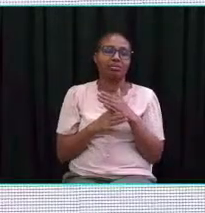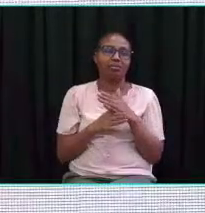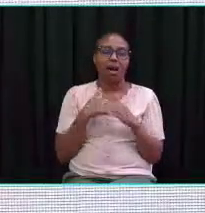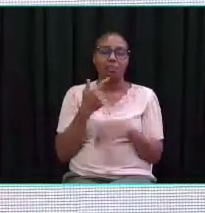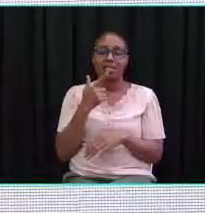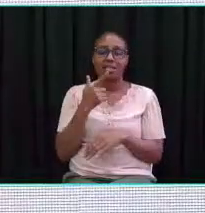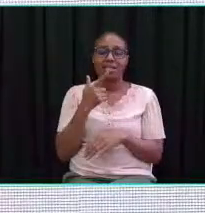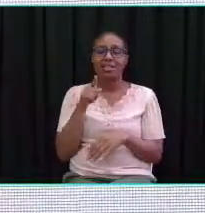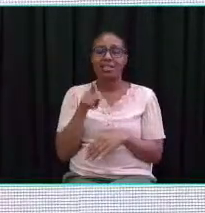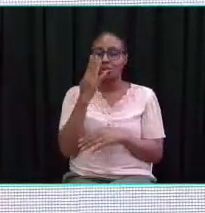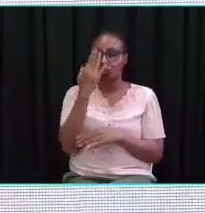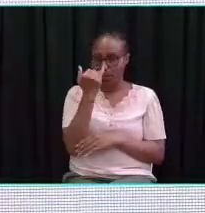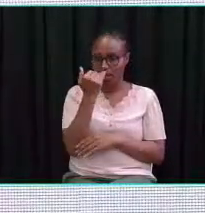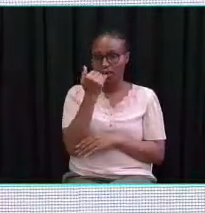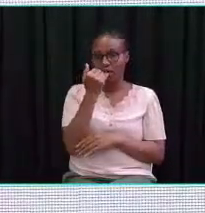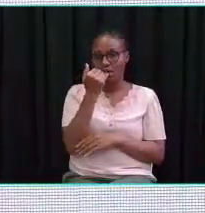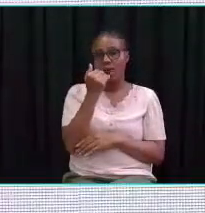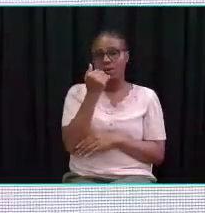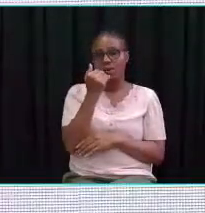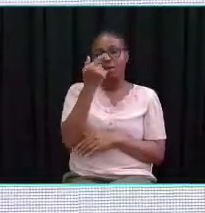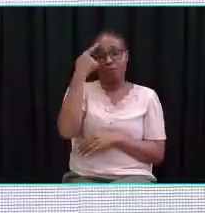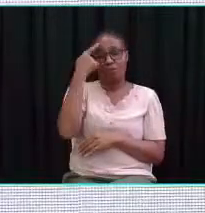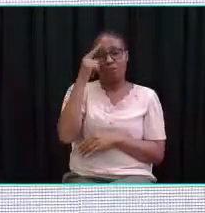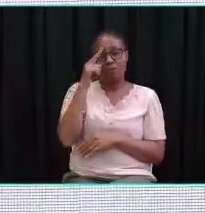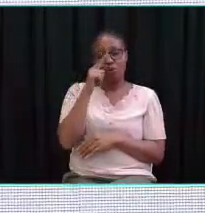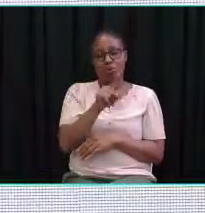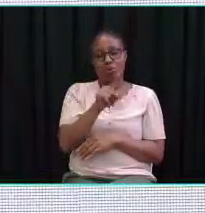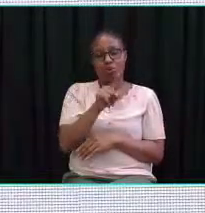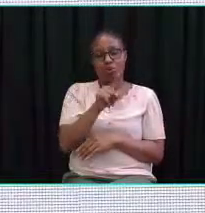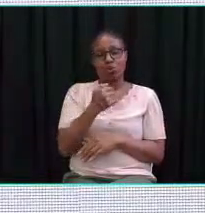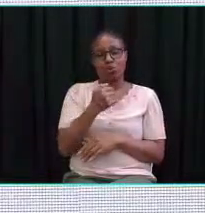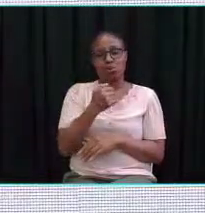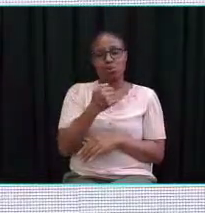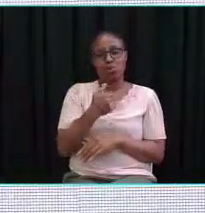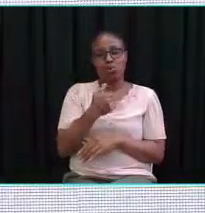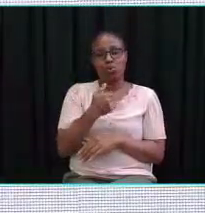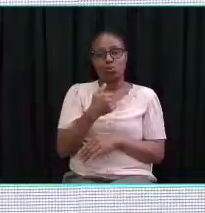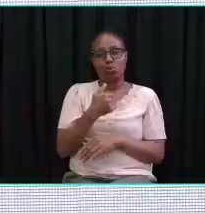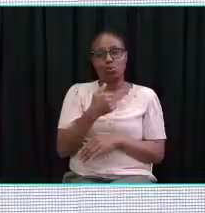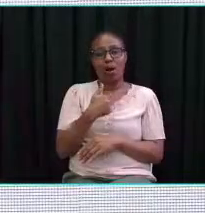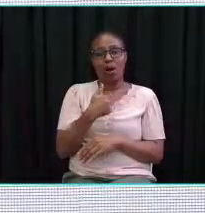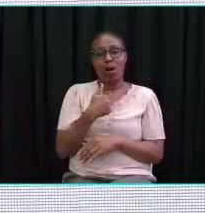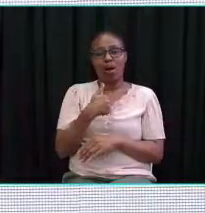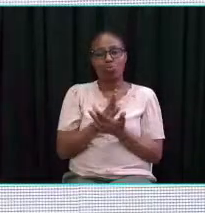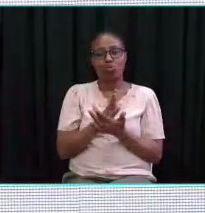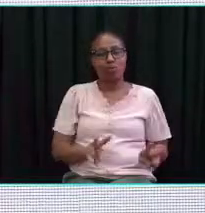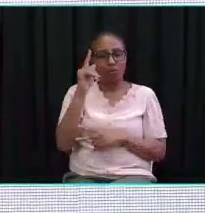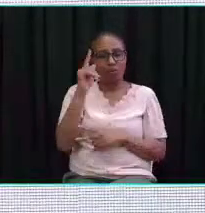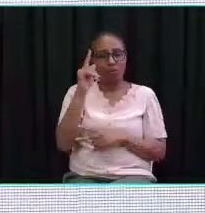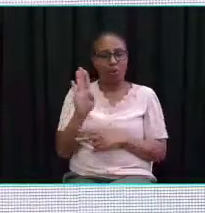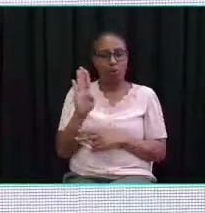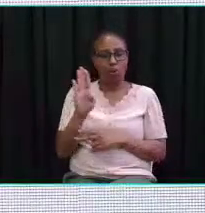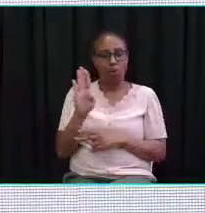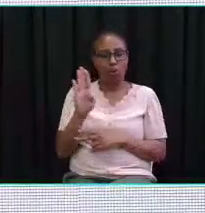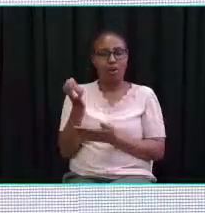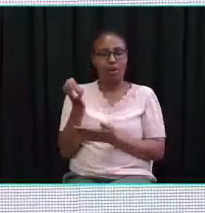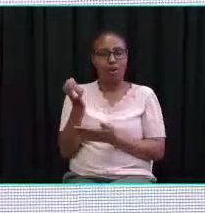And I'm saying this because for you to have a true value for the blue economy,